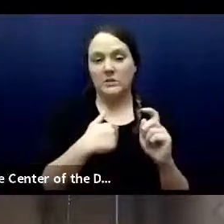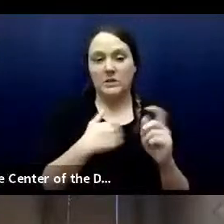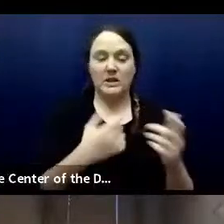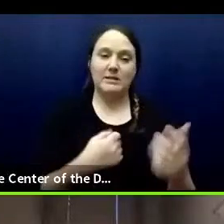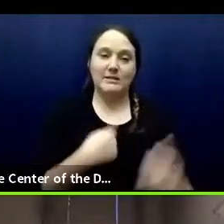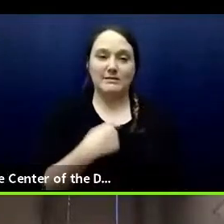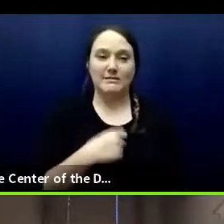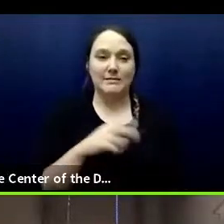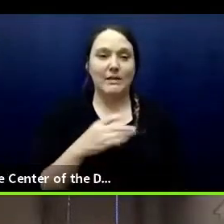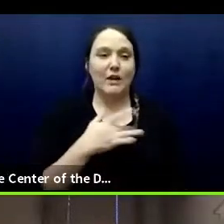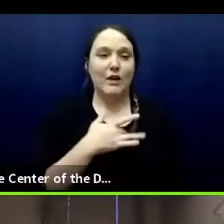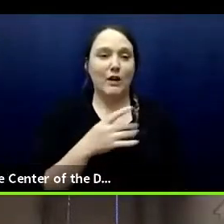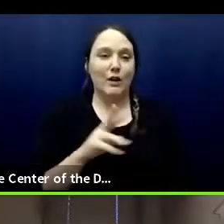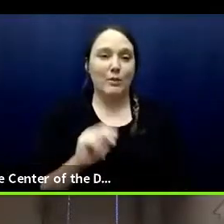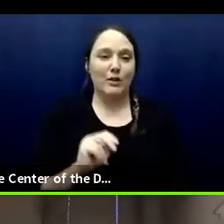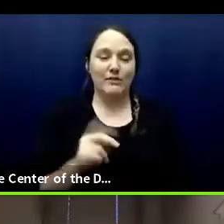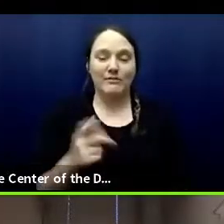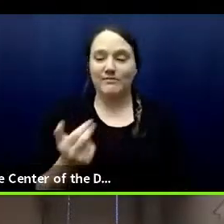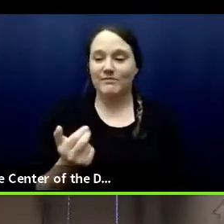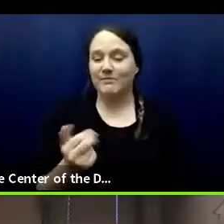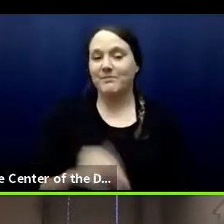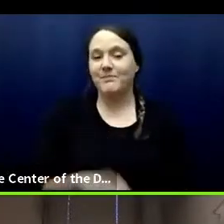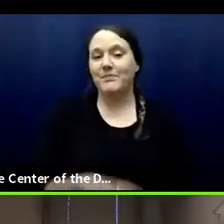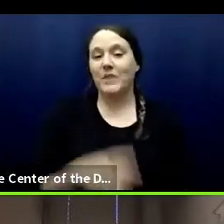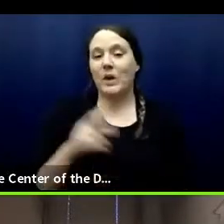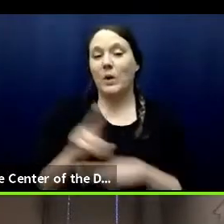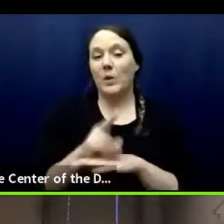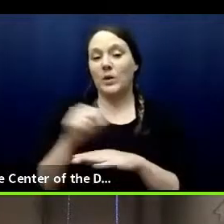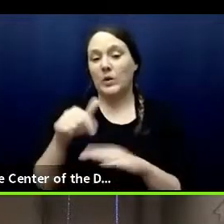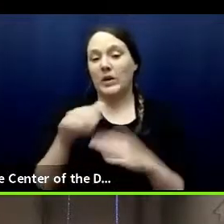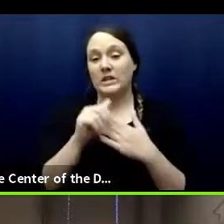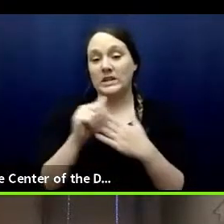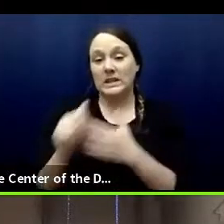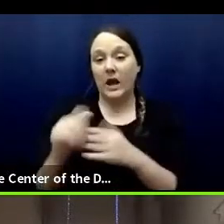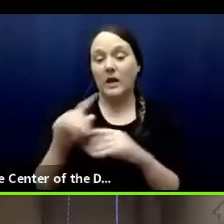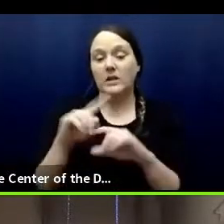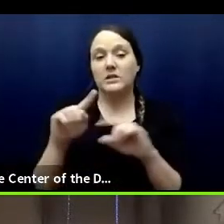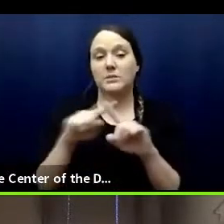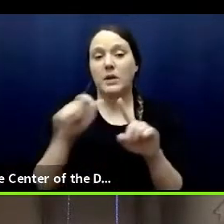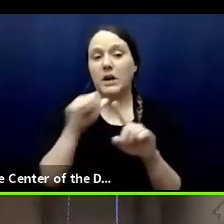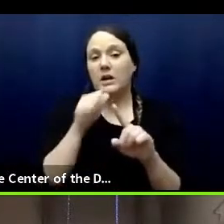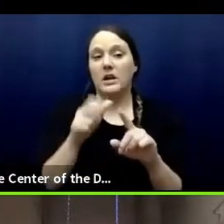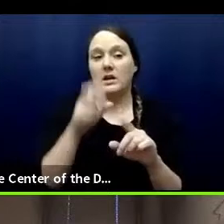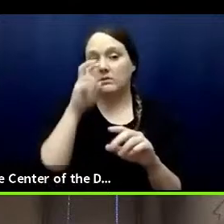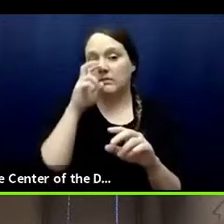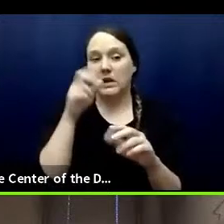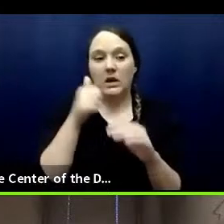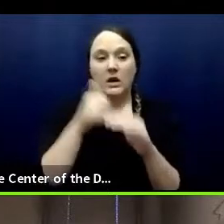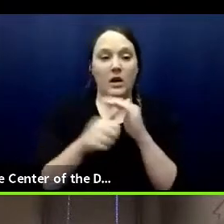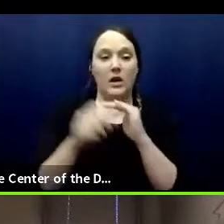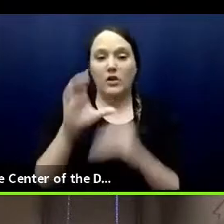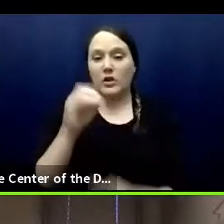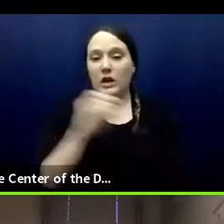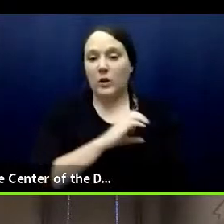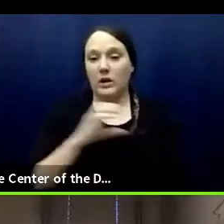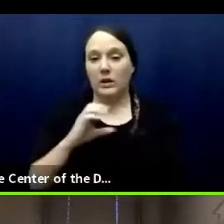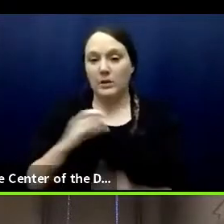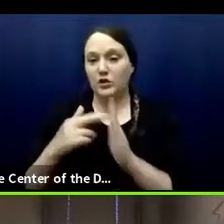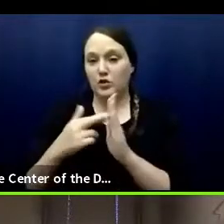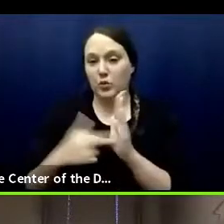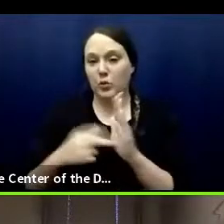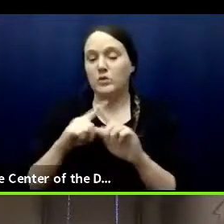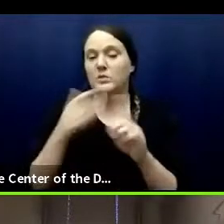heartburn. So we use these as guidance, but we're not bound by county commission rules, but they're a good place to